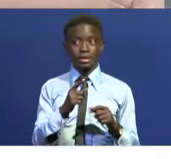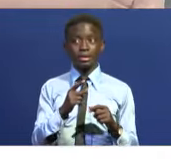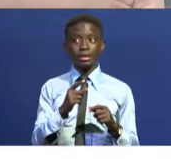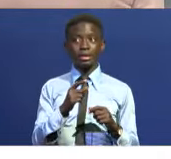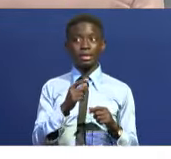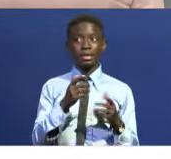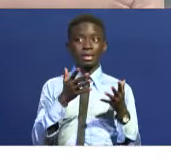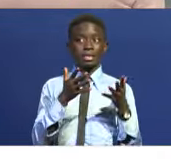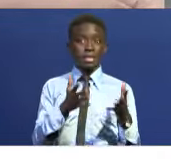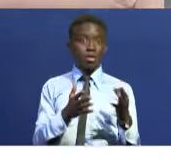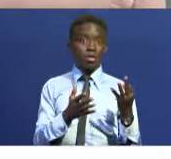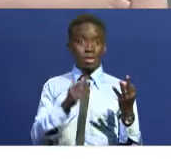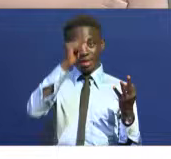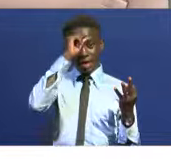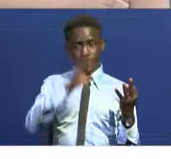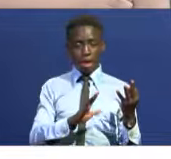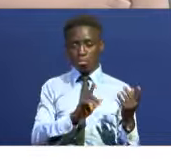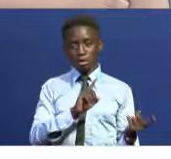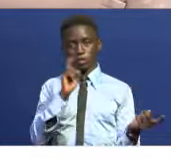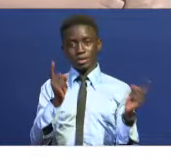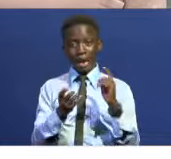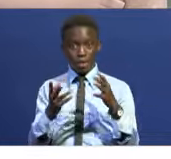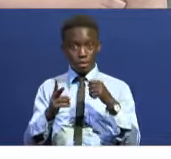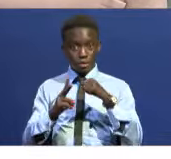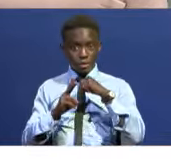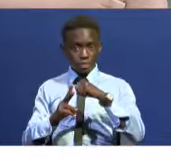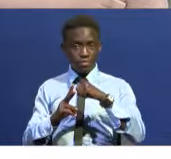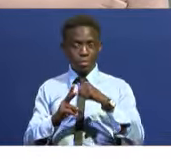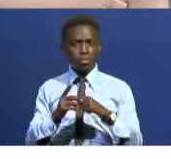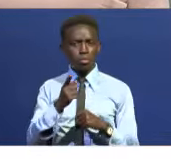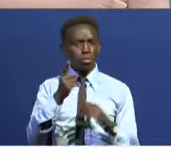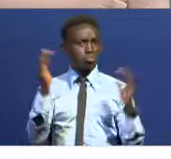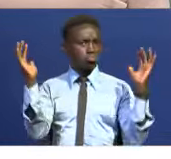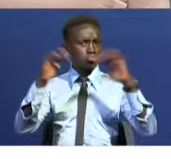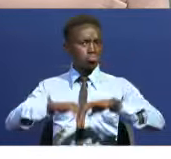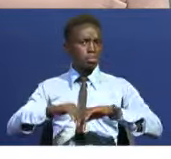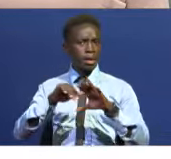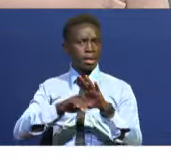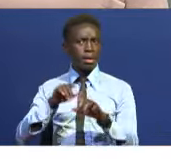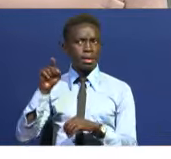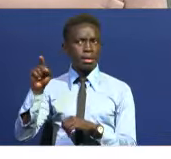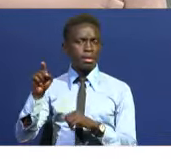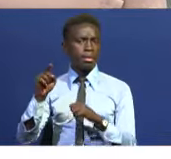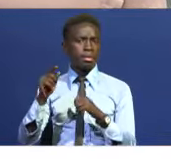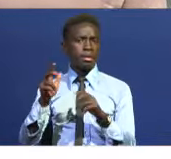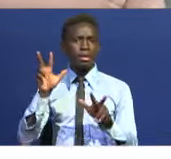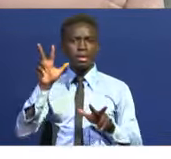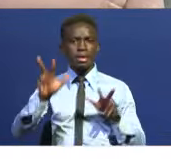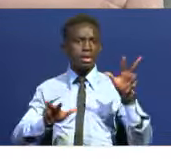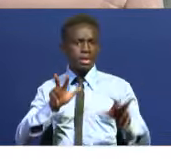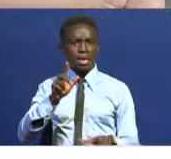now seven. What more can you tell us from this particular summit in Kirinyaga?